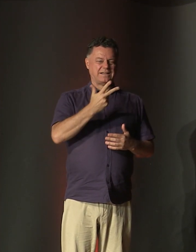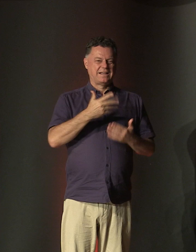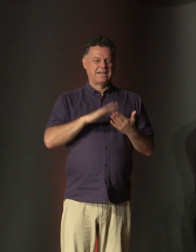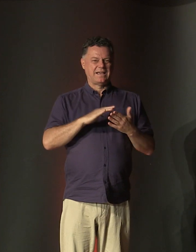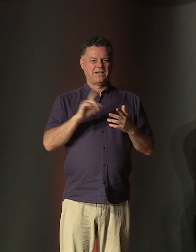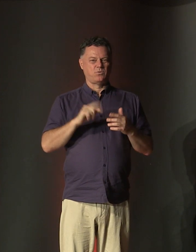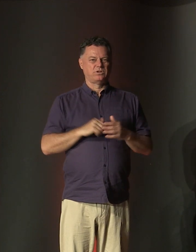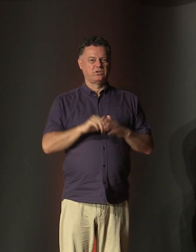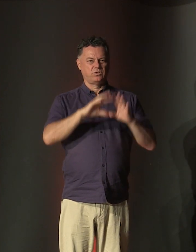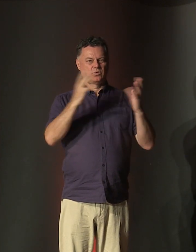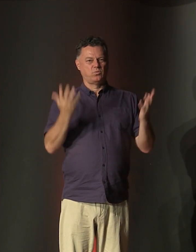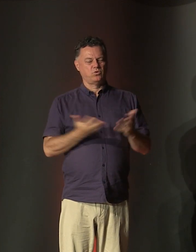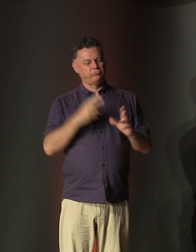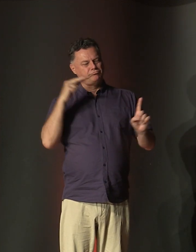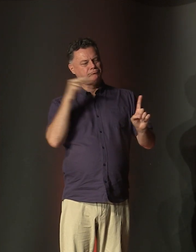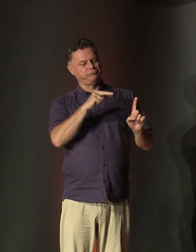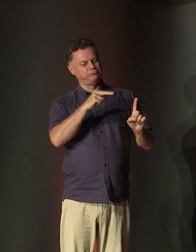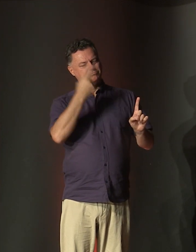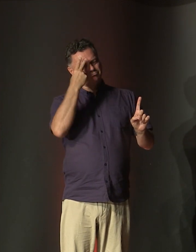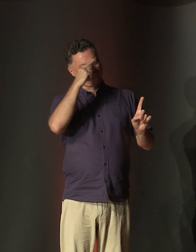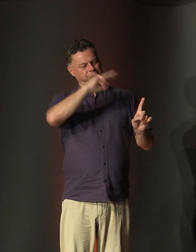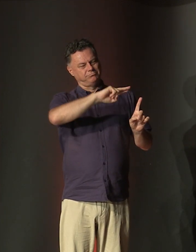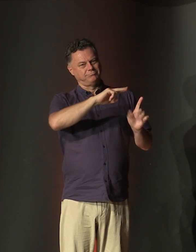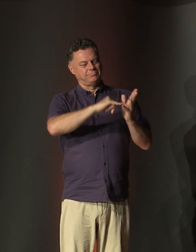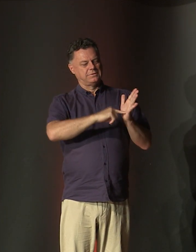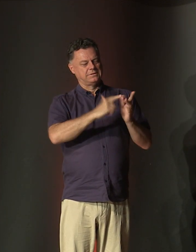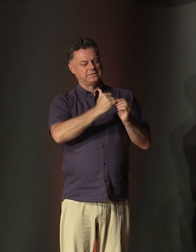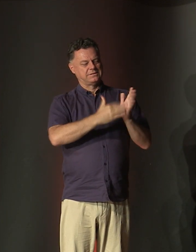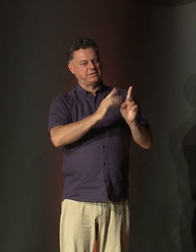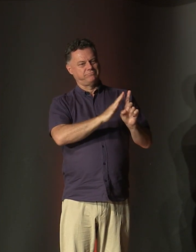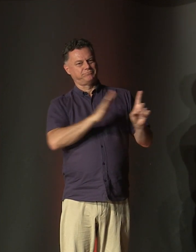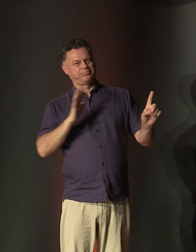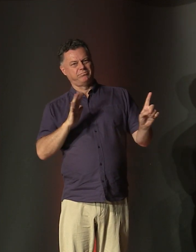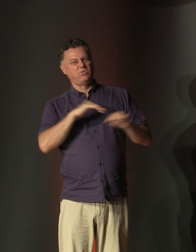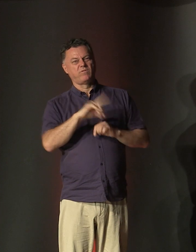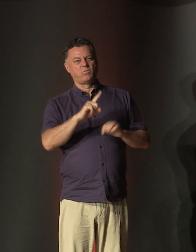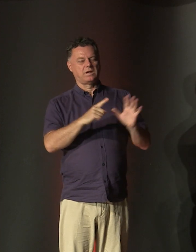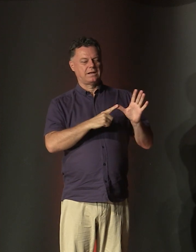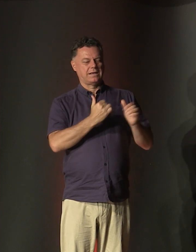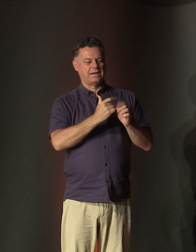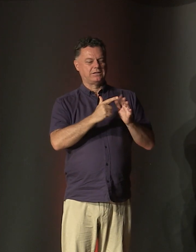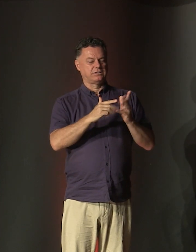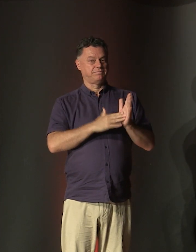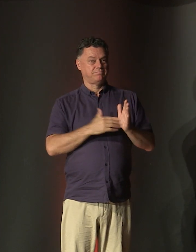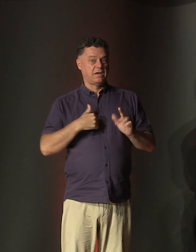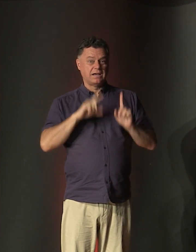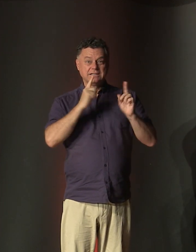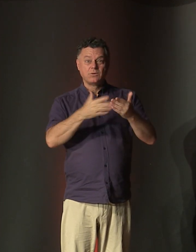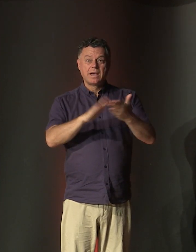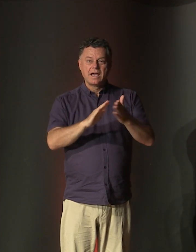overcome the stigma and the barriers of ageism? I'm going to tell you